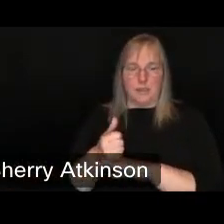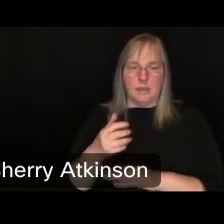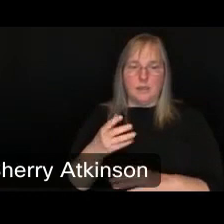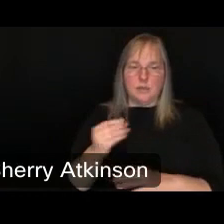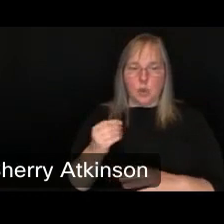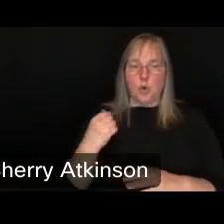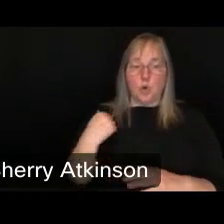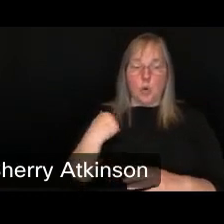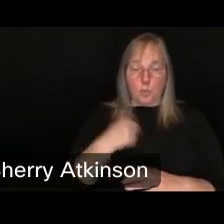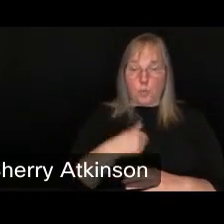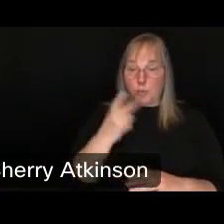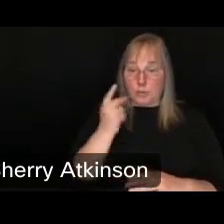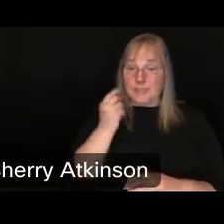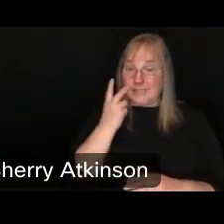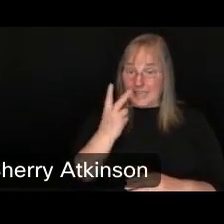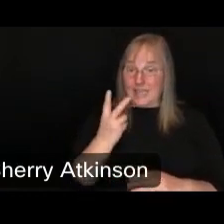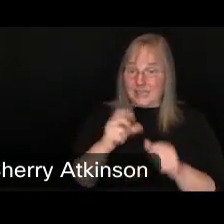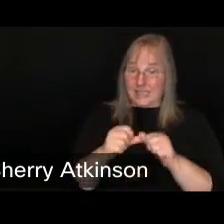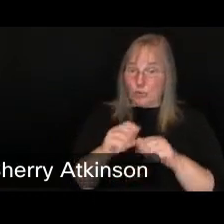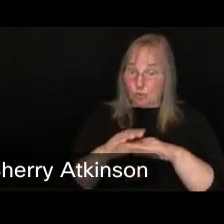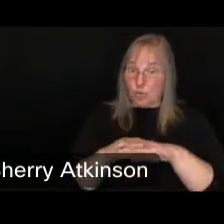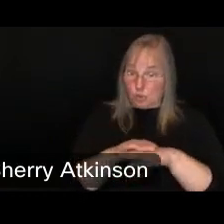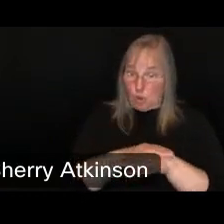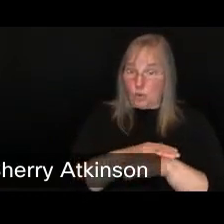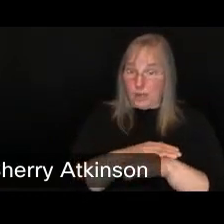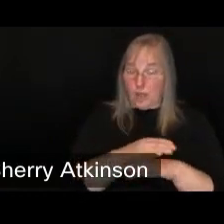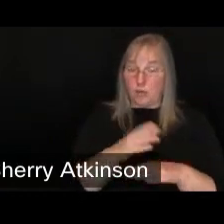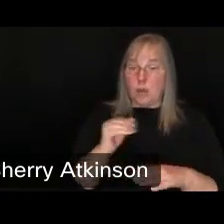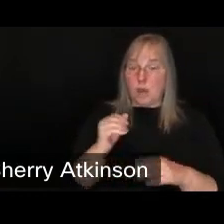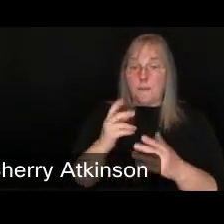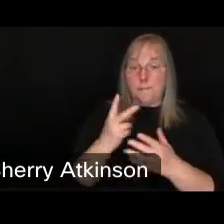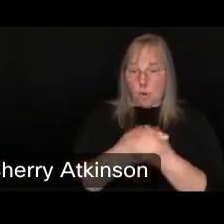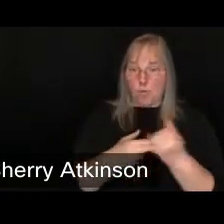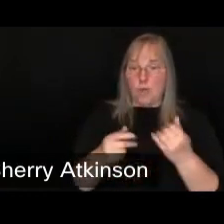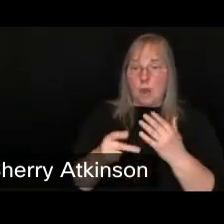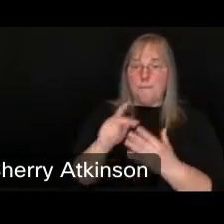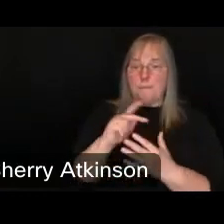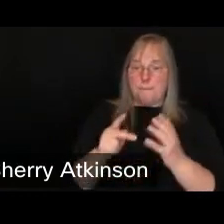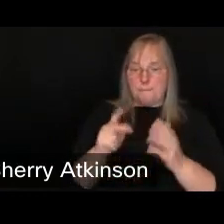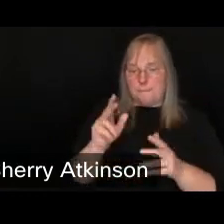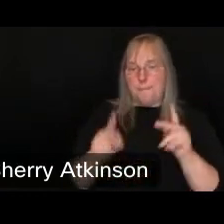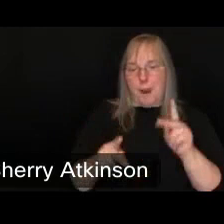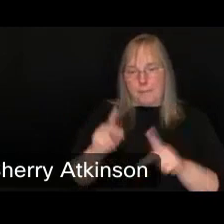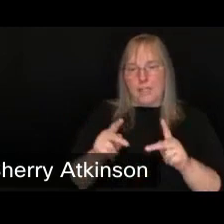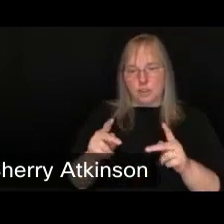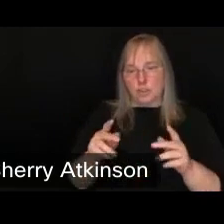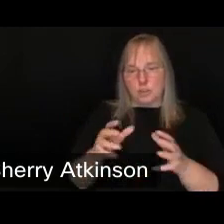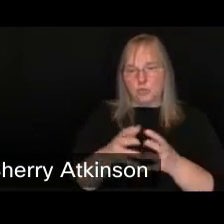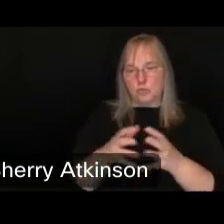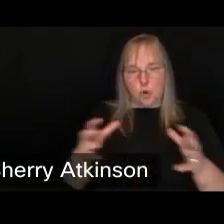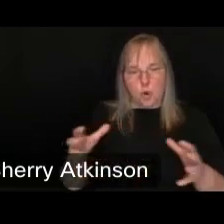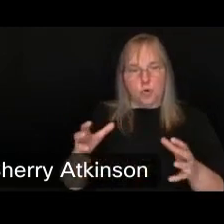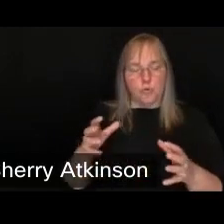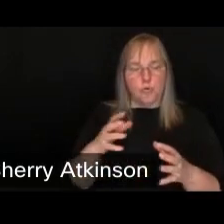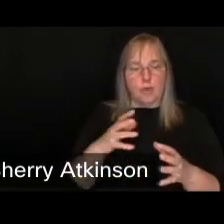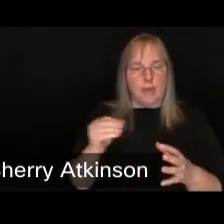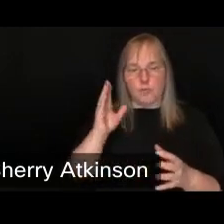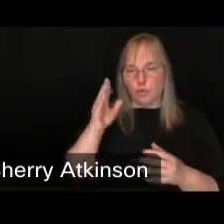to see a continued slowdown, population growth, and future development if the Hoku by Design is not in place.